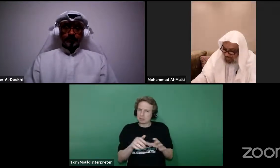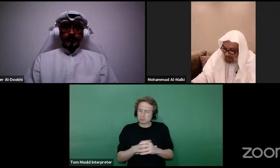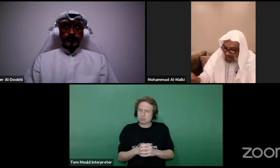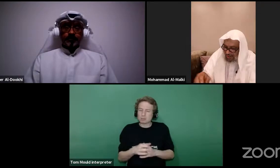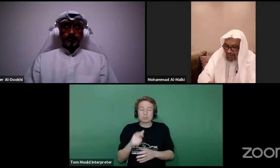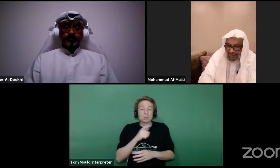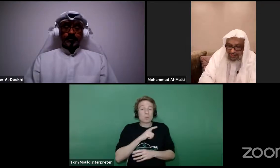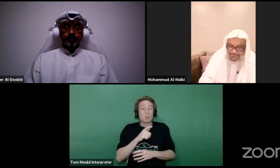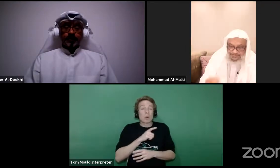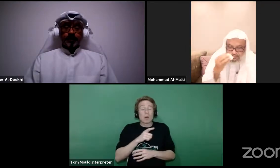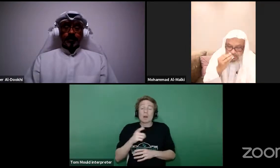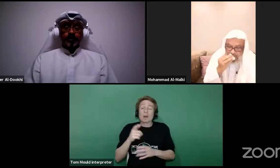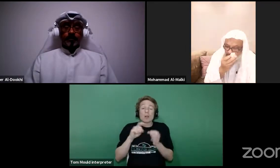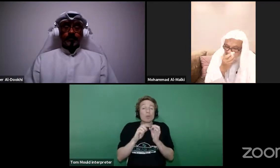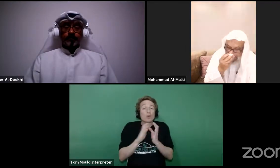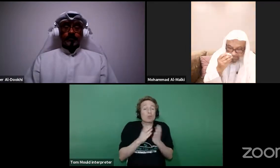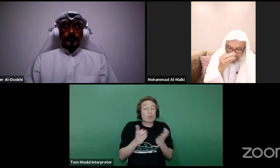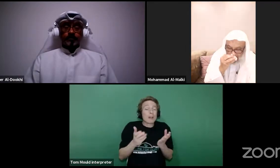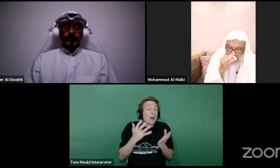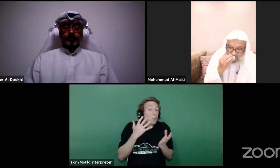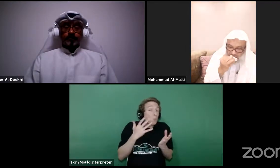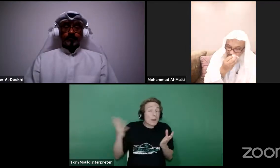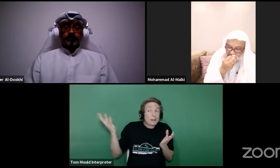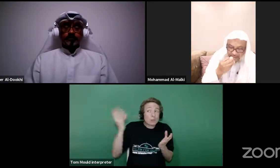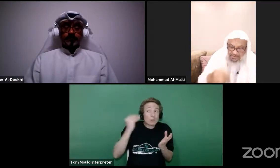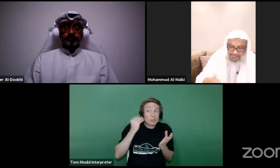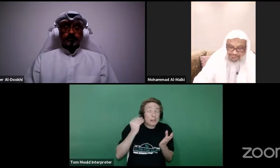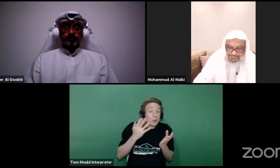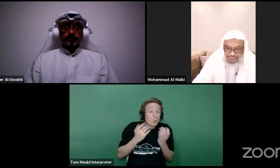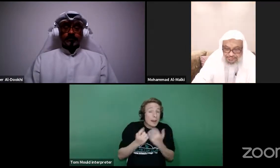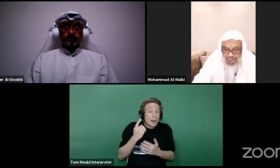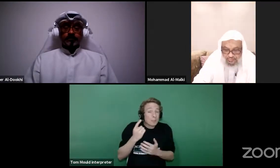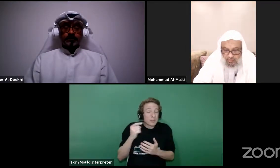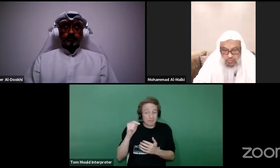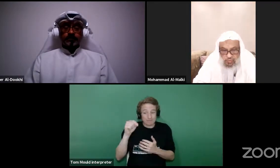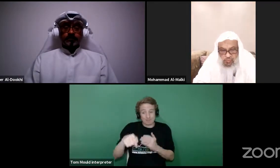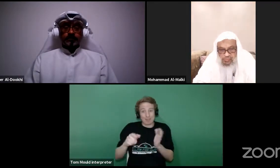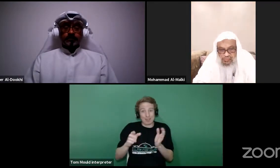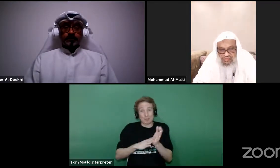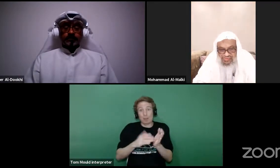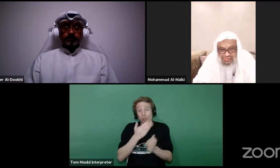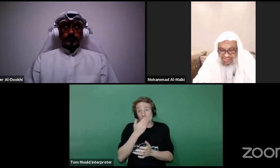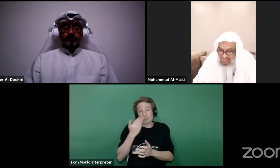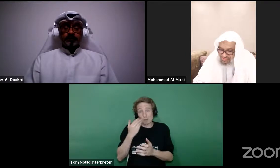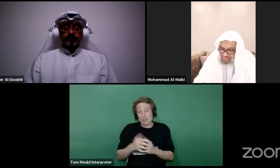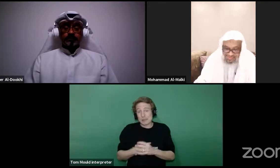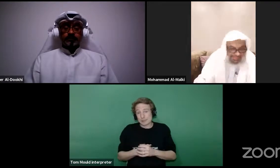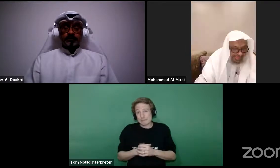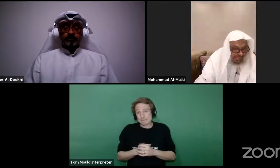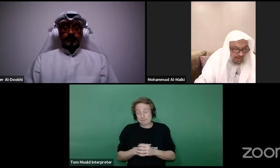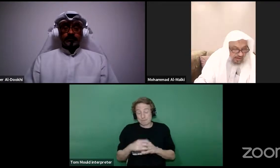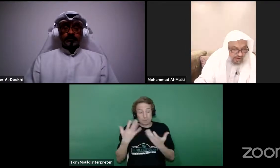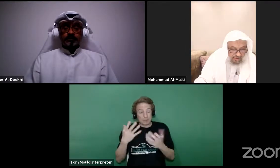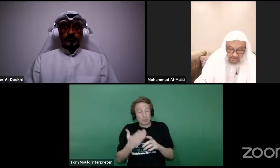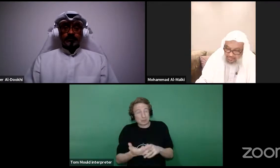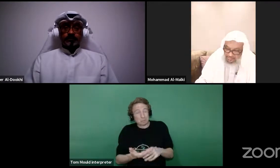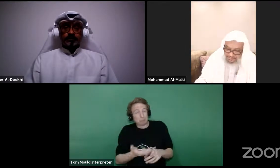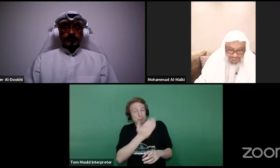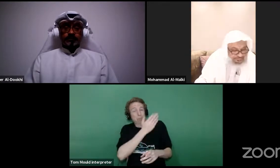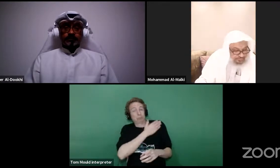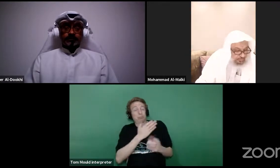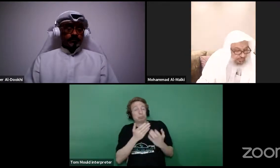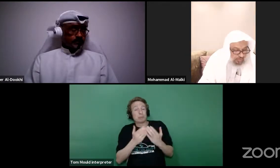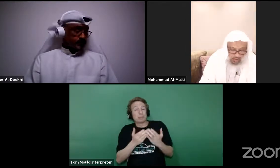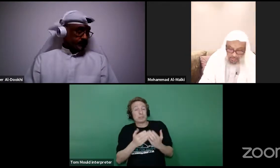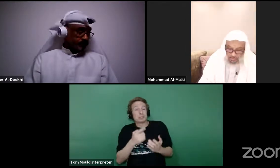revealed in Ramadan. And rather, it's been reported on some of the early Muslims that indeed